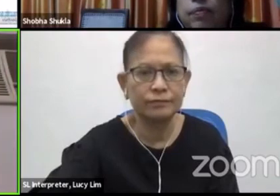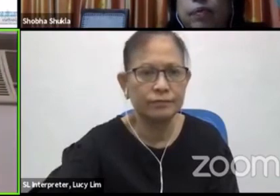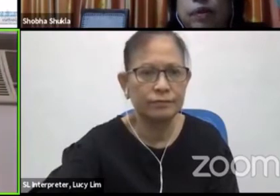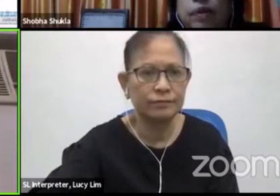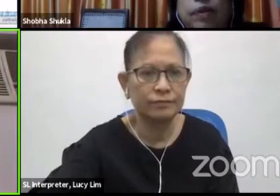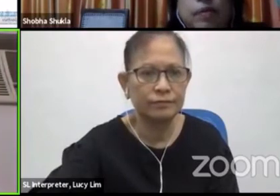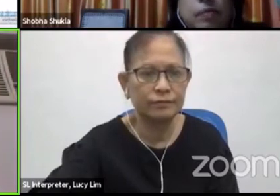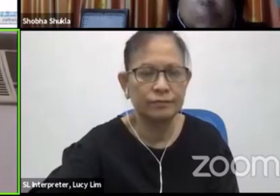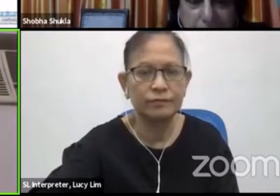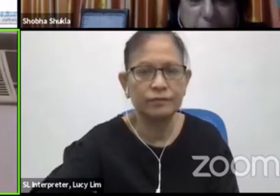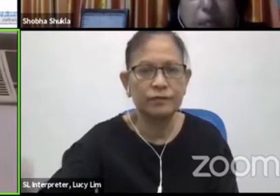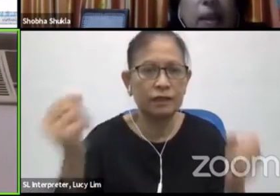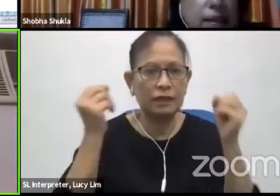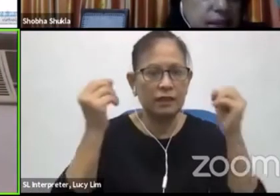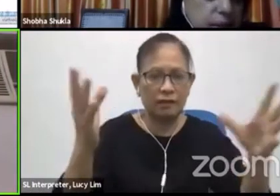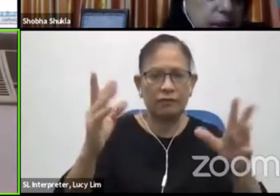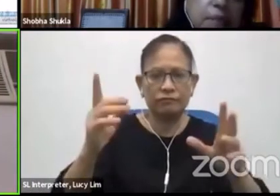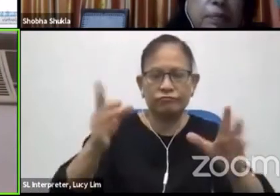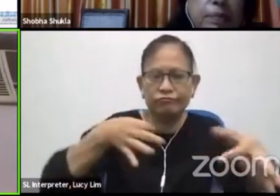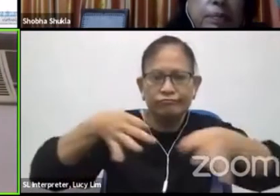to be said, so I'll keep it brief.